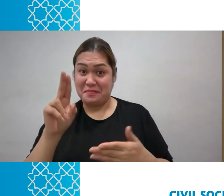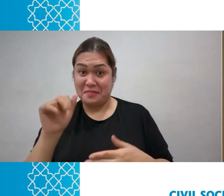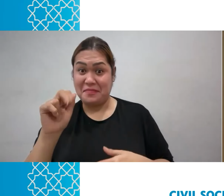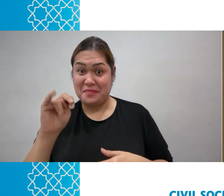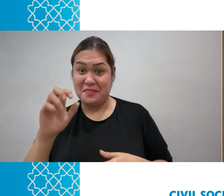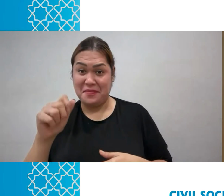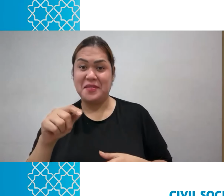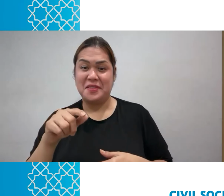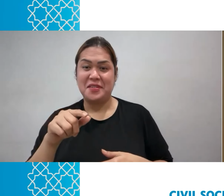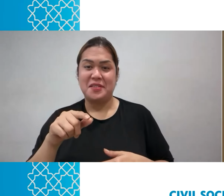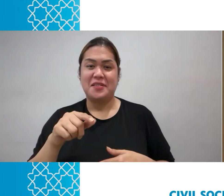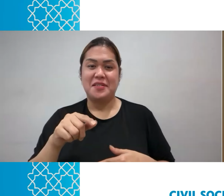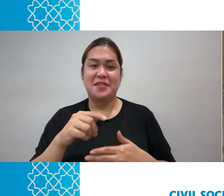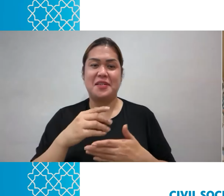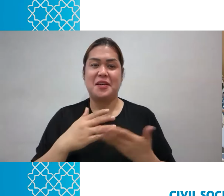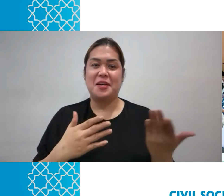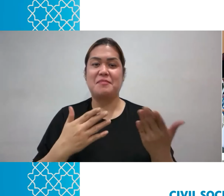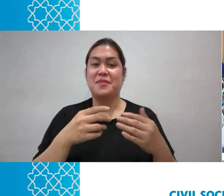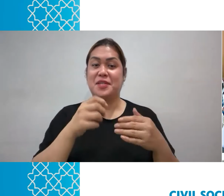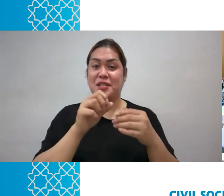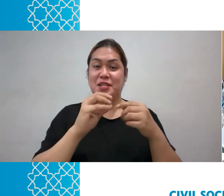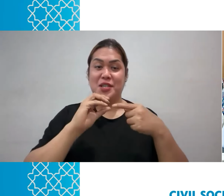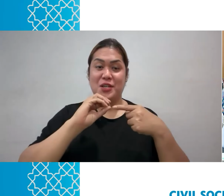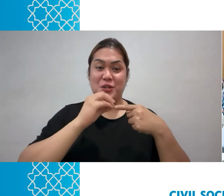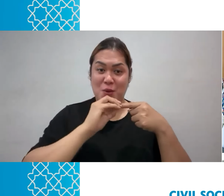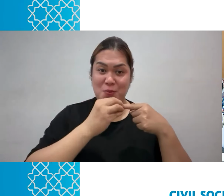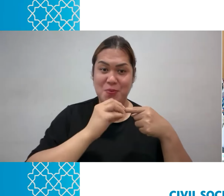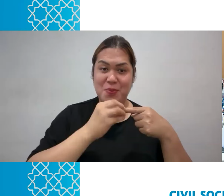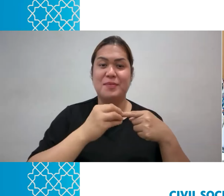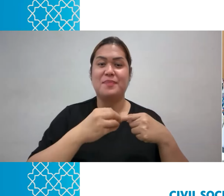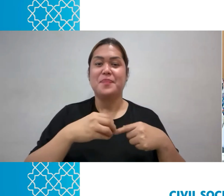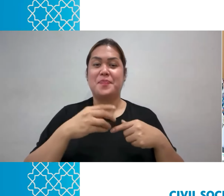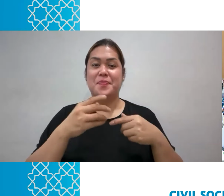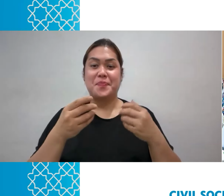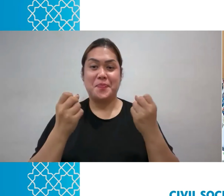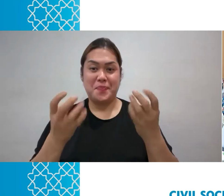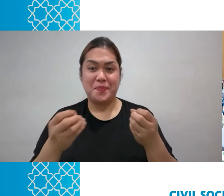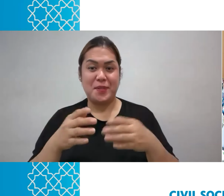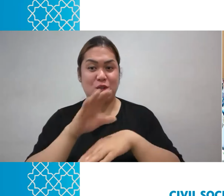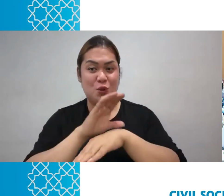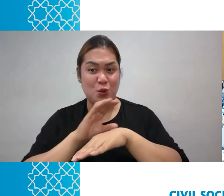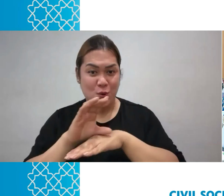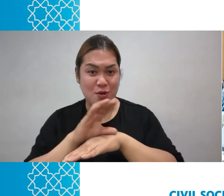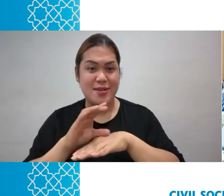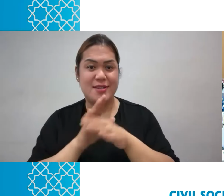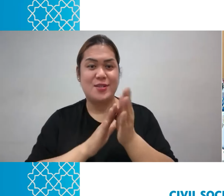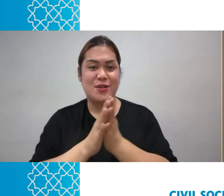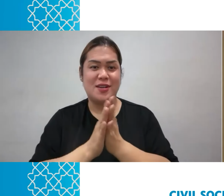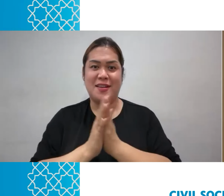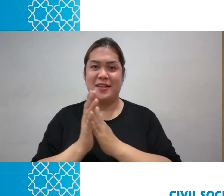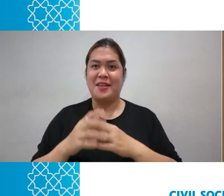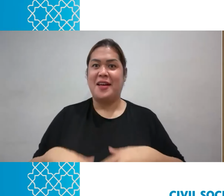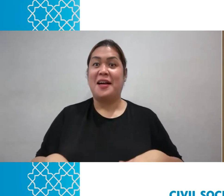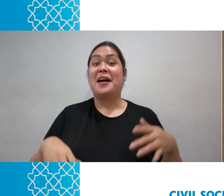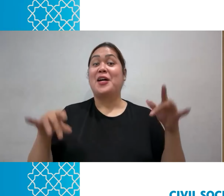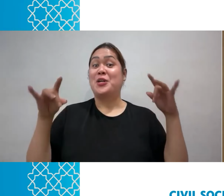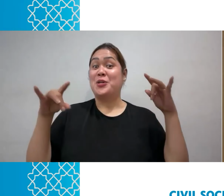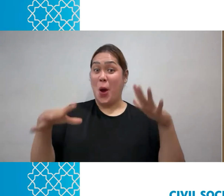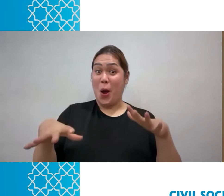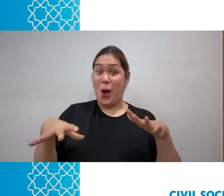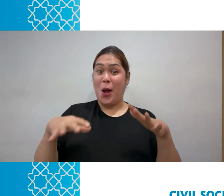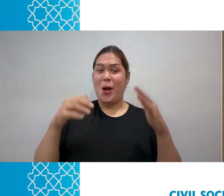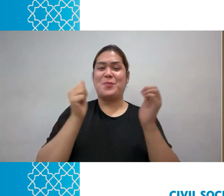pistachio. Actually, a lot of people in the room prefer chocolate over vanilla. I'm very surprised. You have all passed the test. So now we